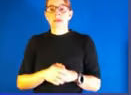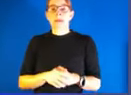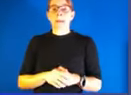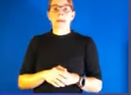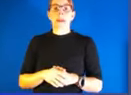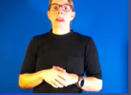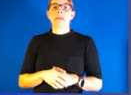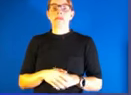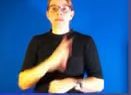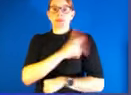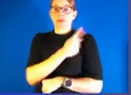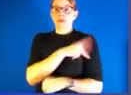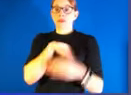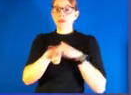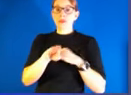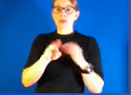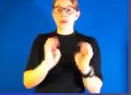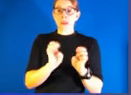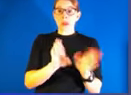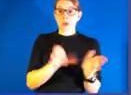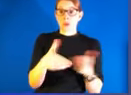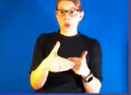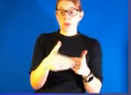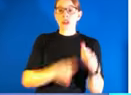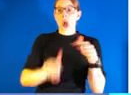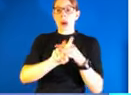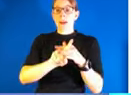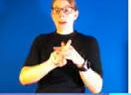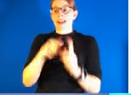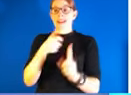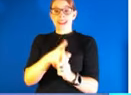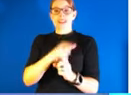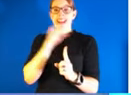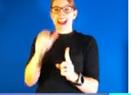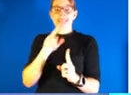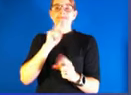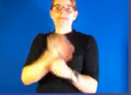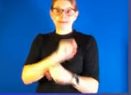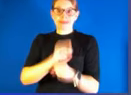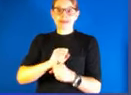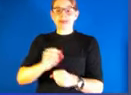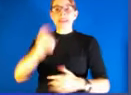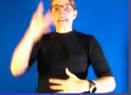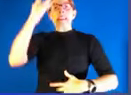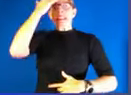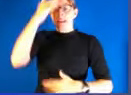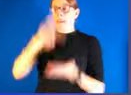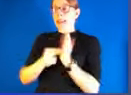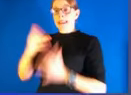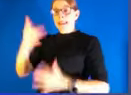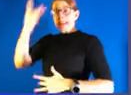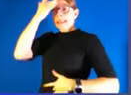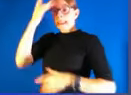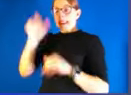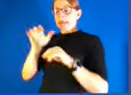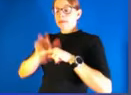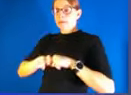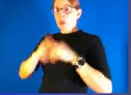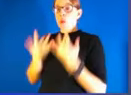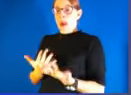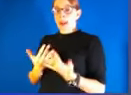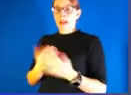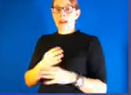emergency room for non-emergent care. where other They're sick just- people are as well. Right, there's Stay other home. sick people, and you will wait. There's nearly no time of